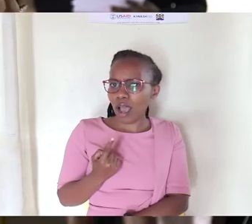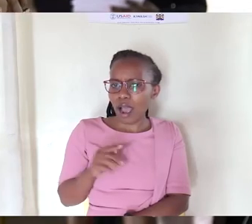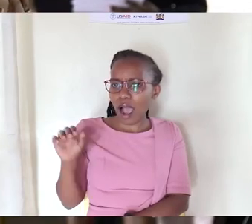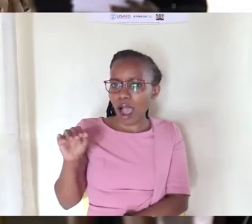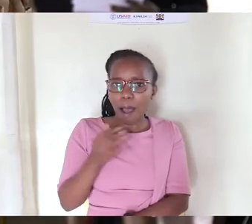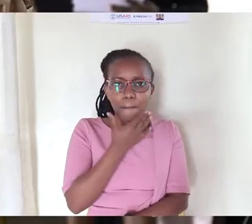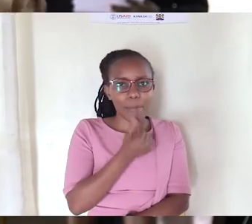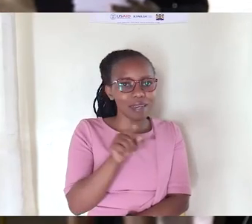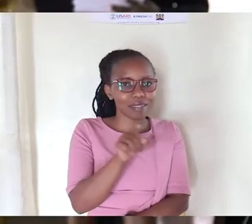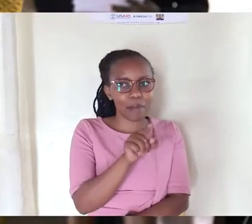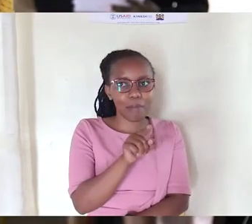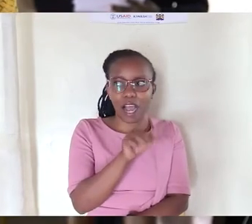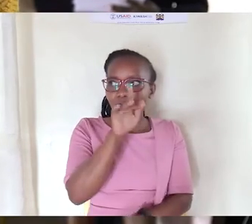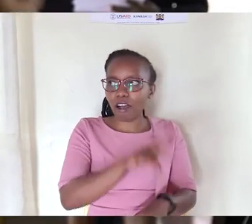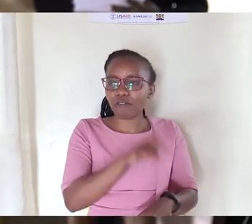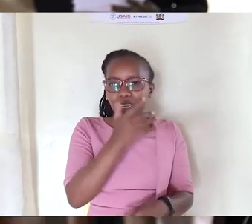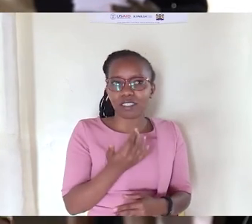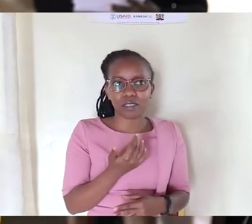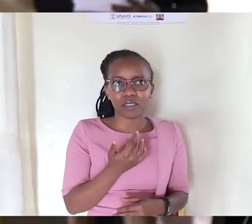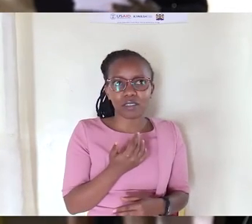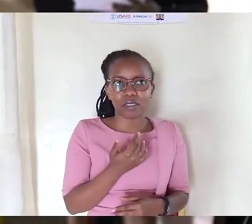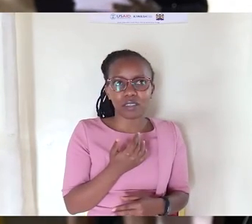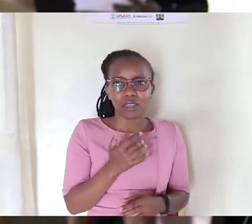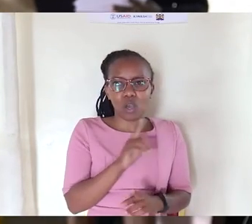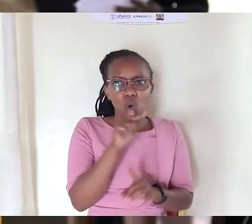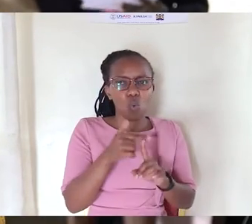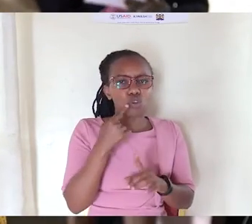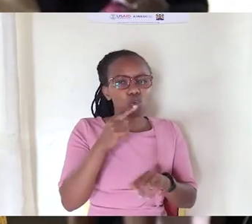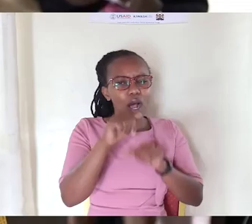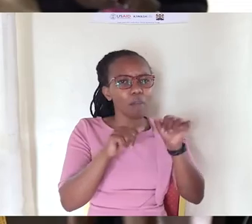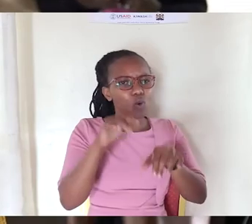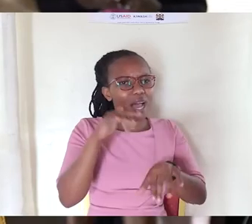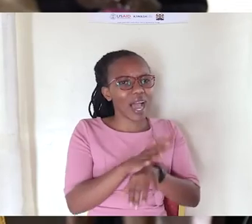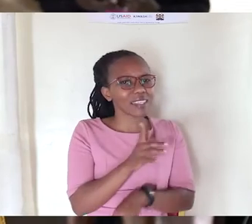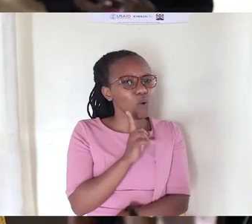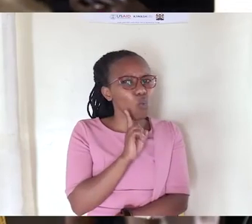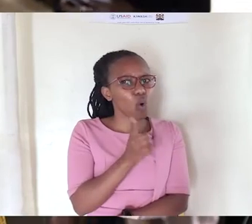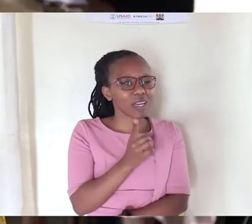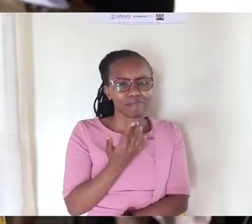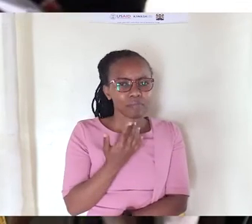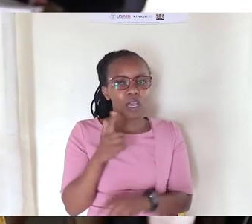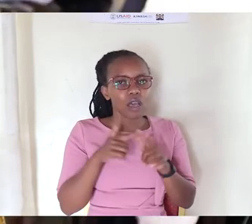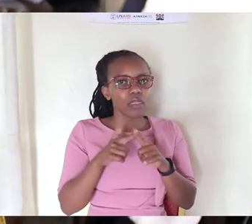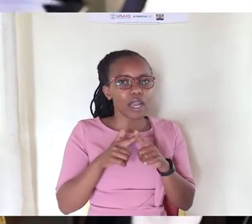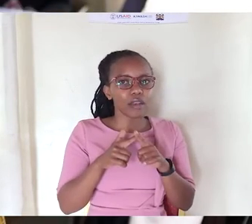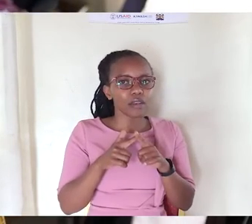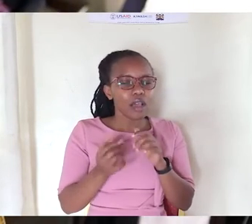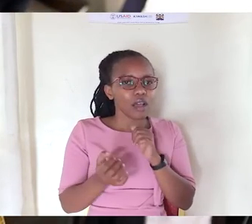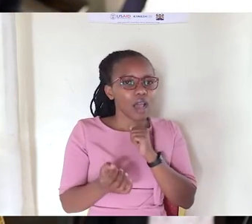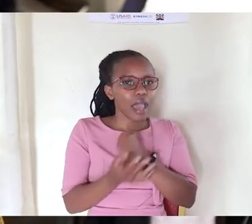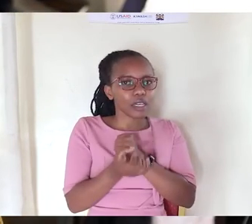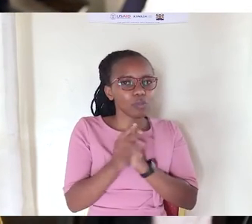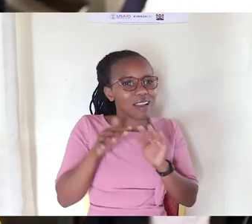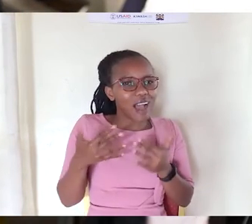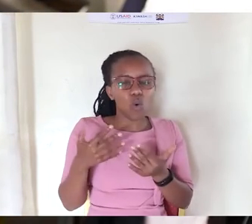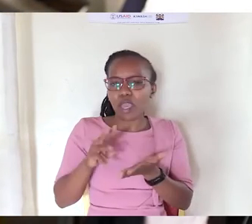even men. So when we start talking about early warning, we ask ourselves, what does early warning mean to you when you're in your county in